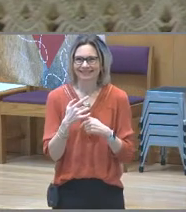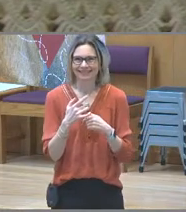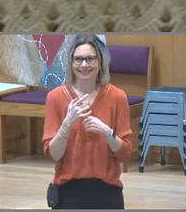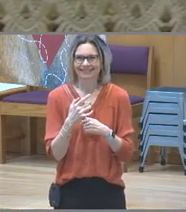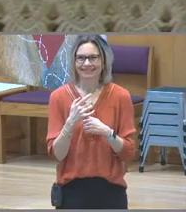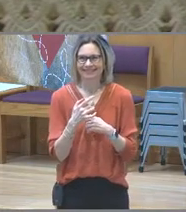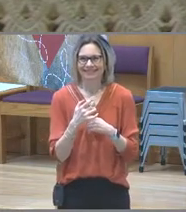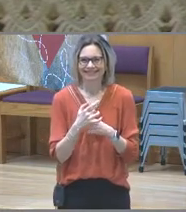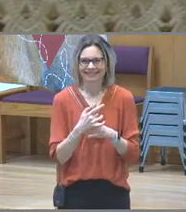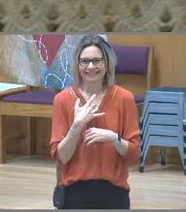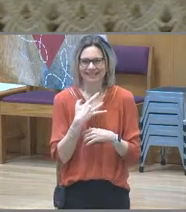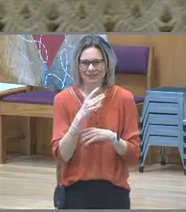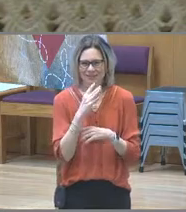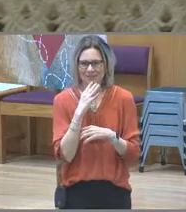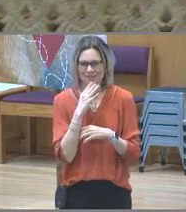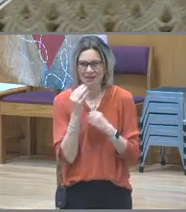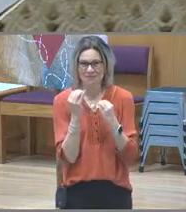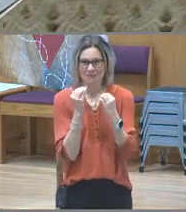talk longer.